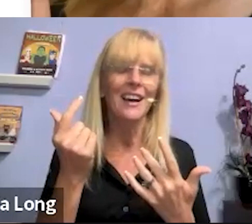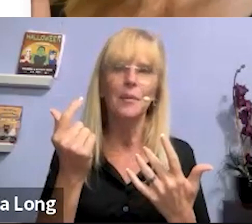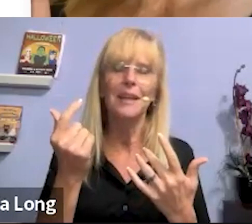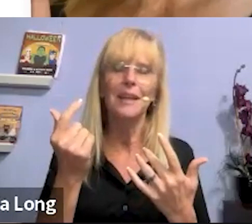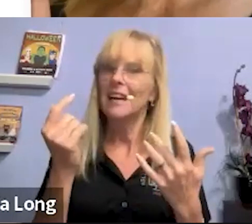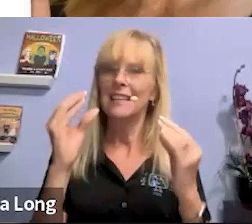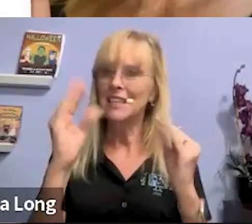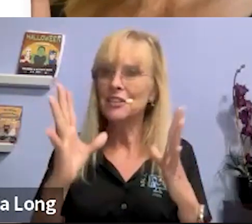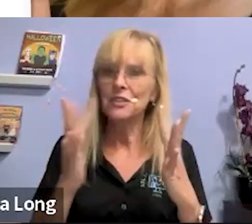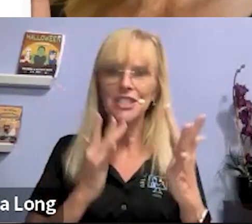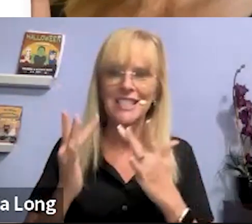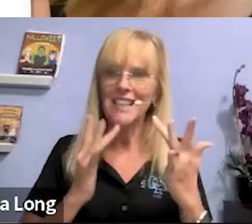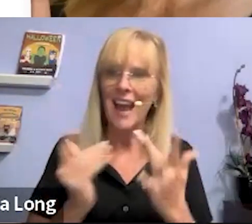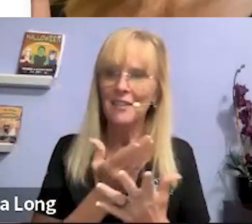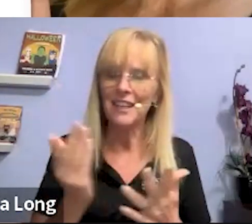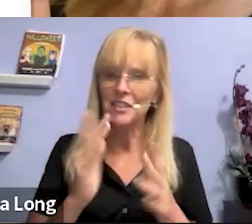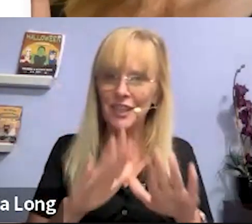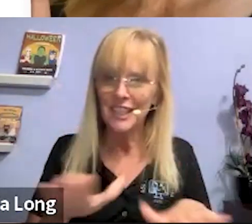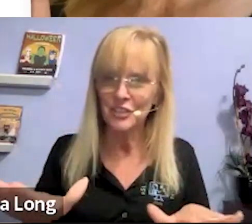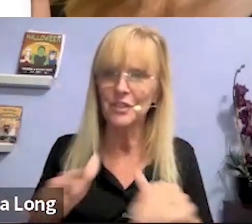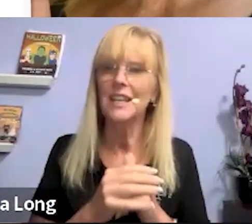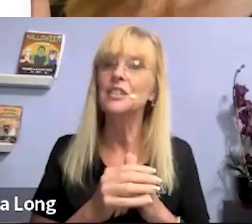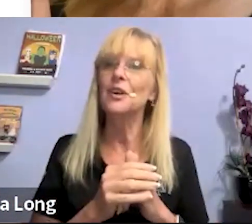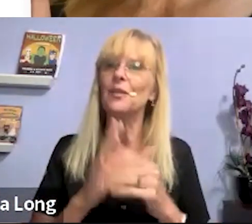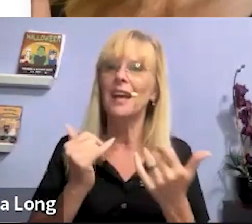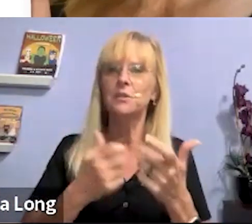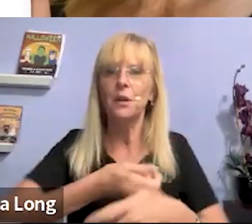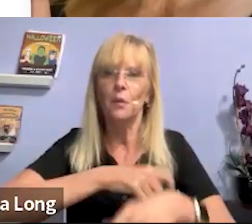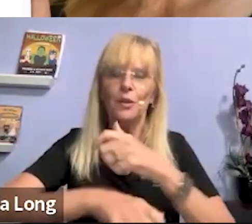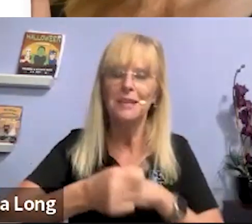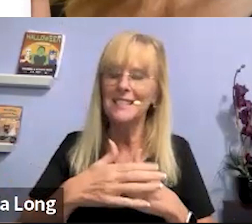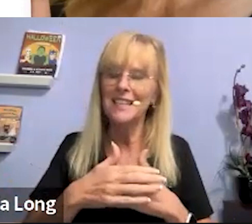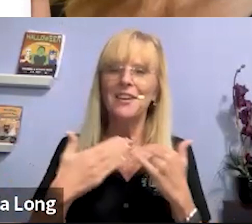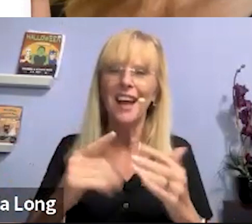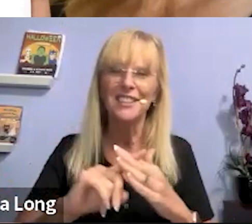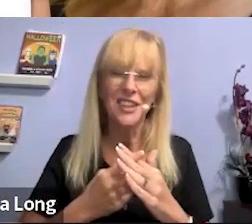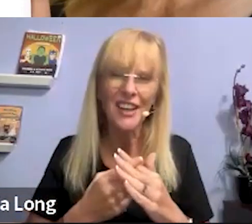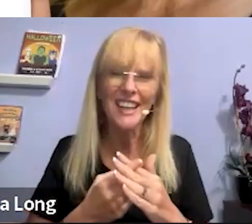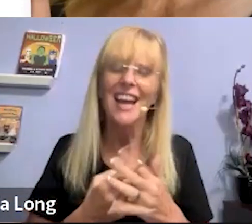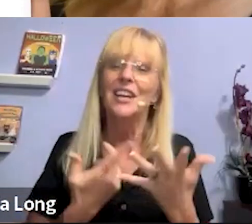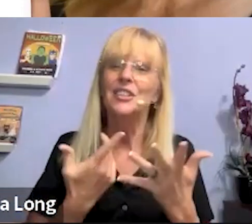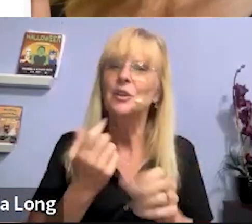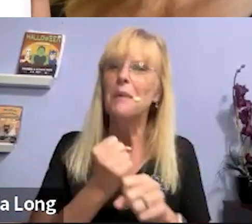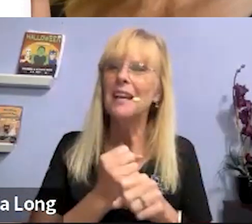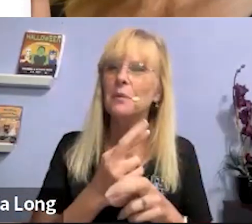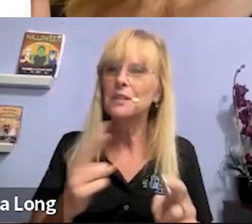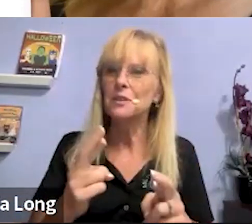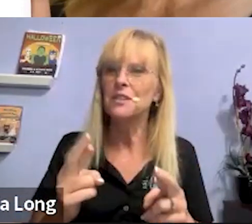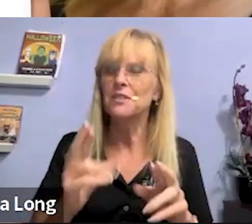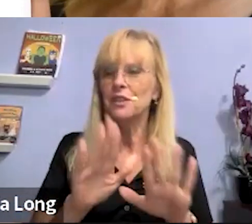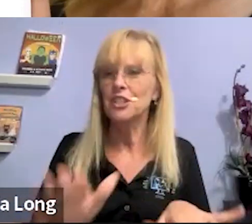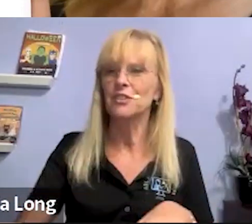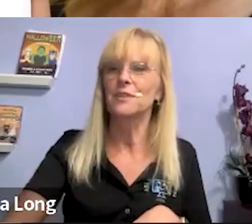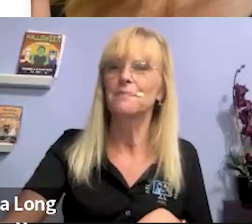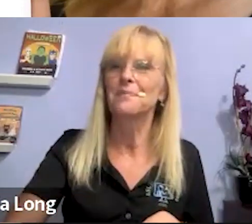that the teachers just didn't have things for the children. And so that's when I rolled up my sleeve and got started to making